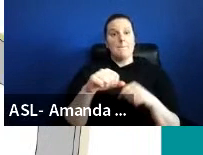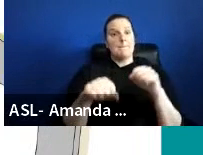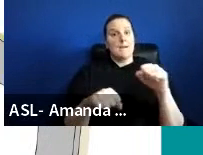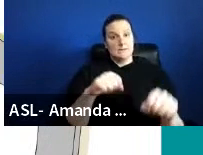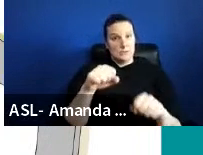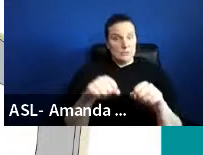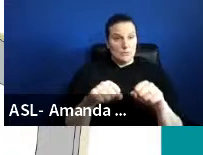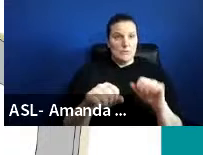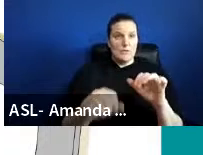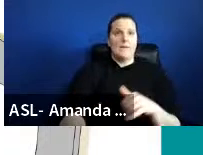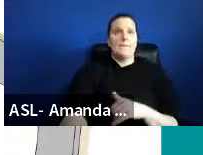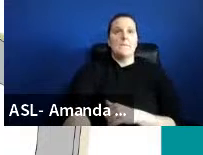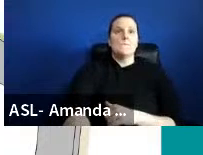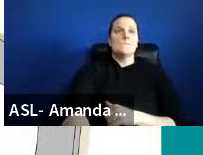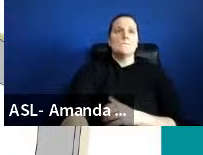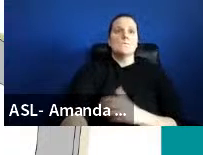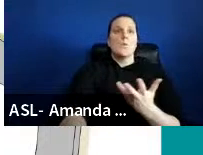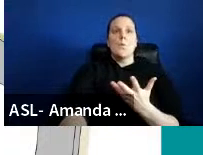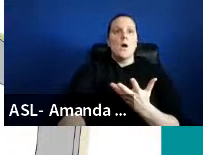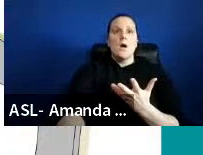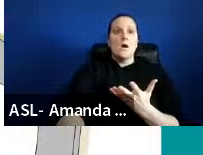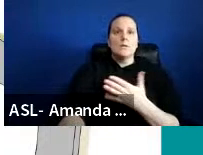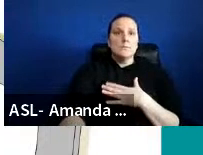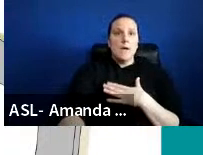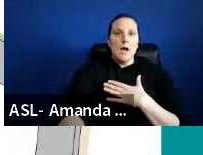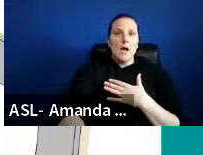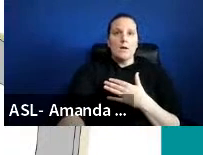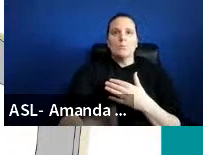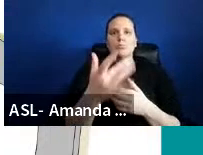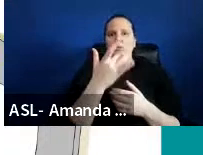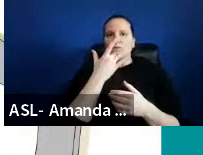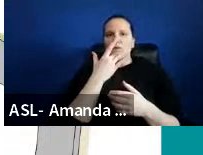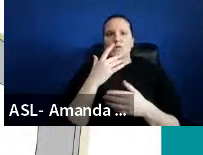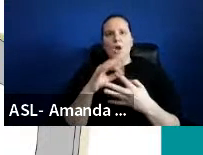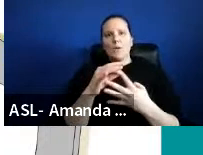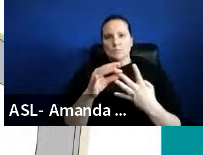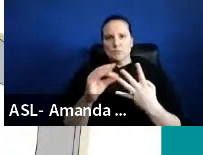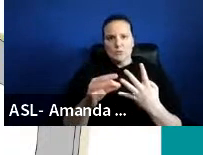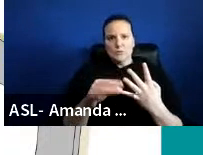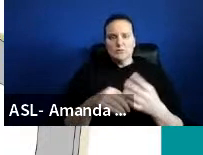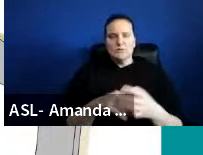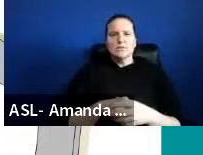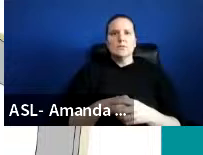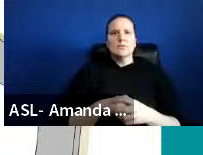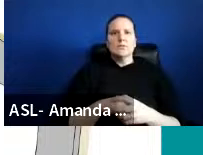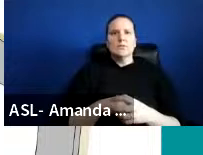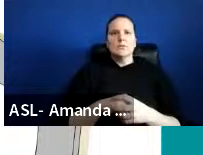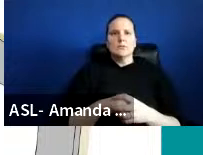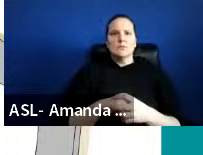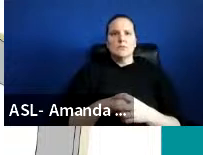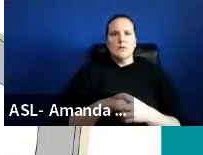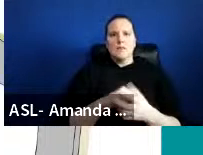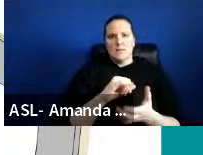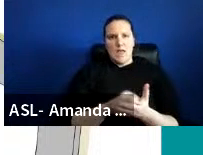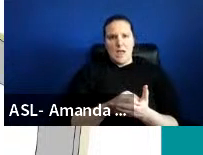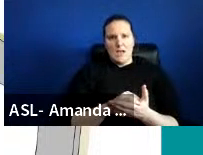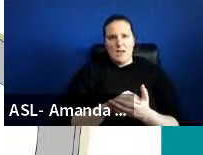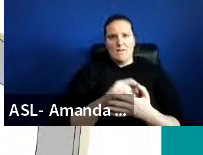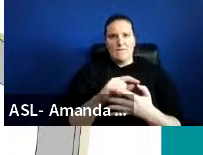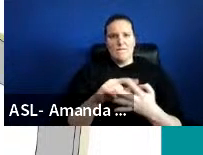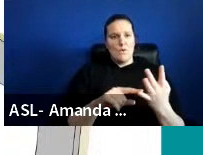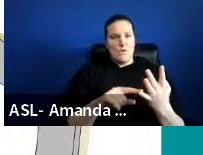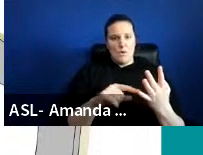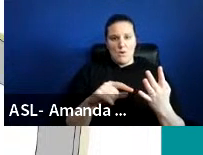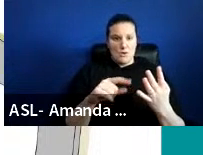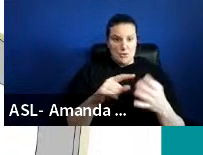bicycle, what would be my preferred option out of the 4 that you are suggesting for us